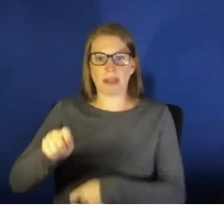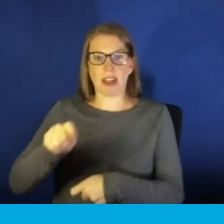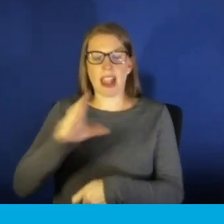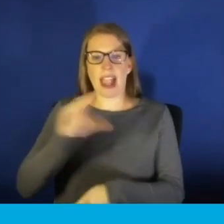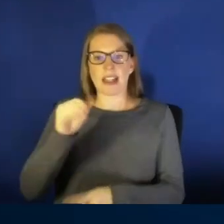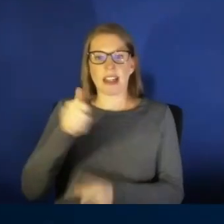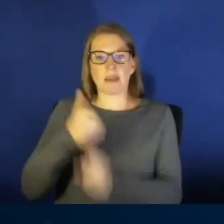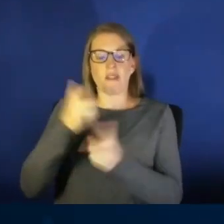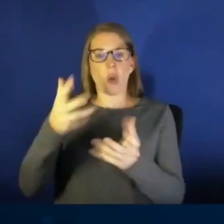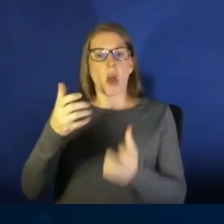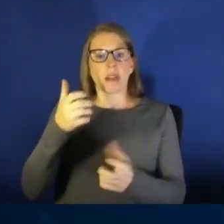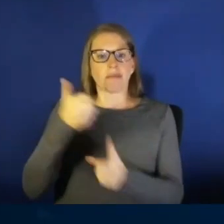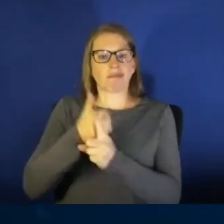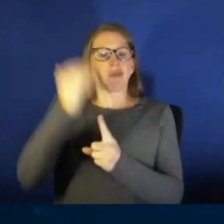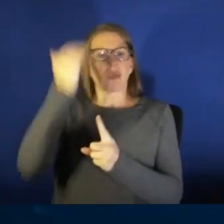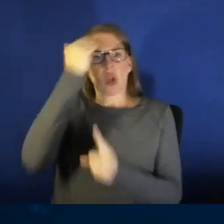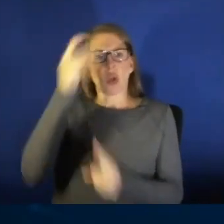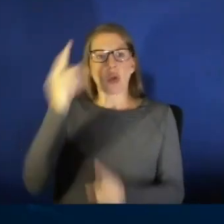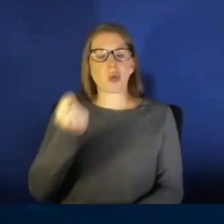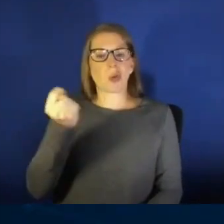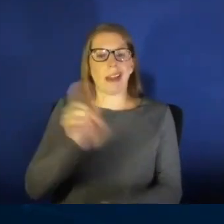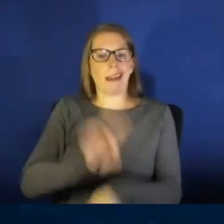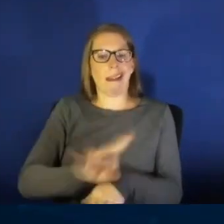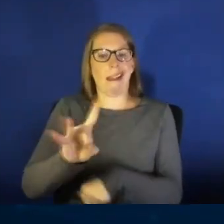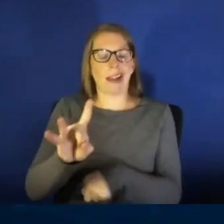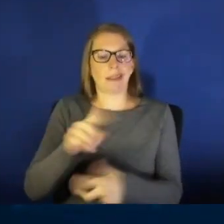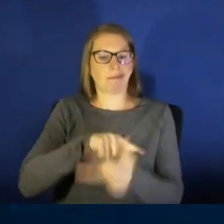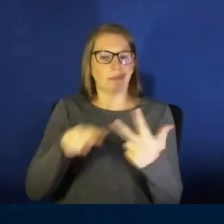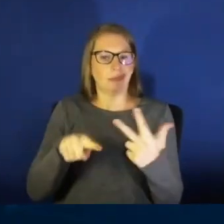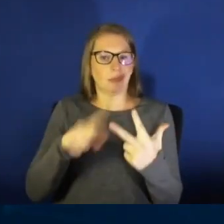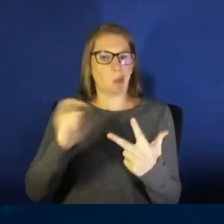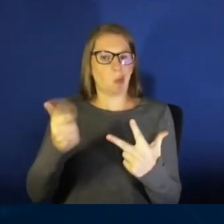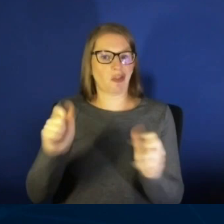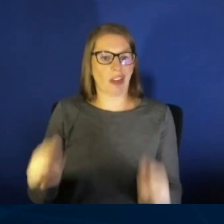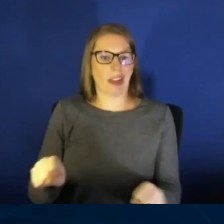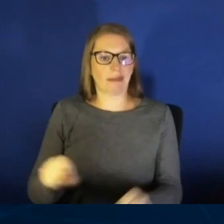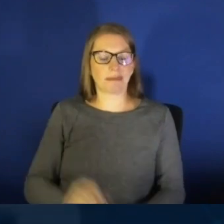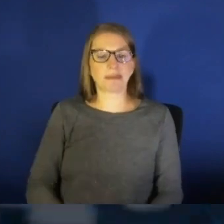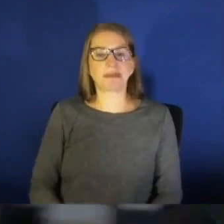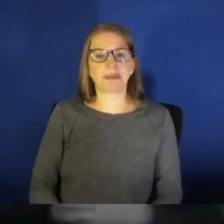know. Tuesday at 8 on these social media channels.